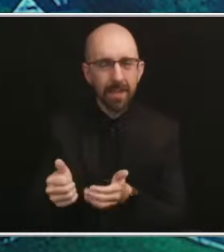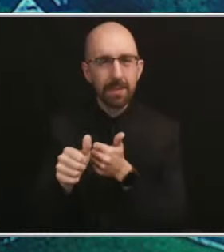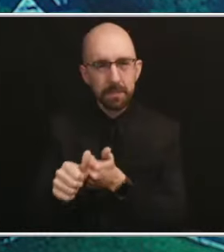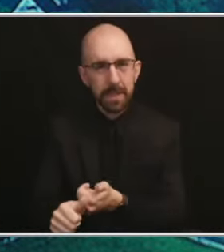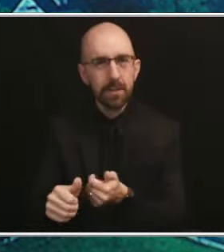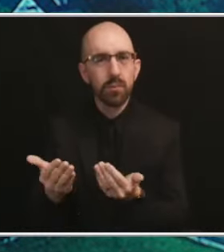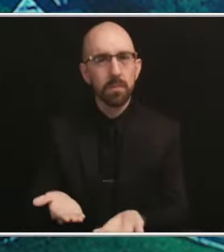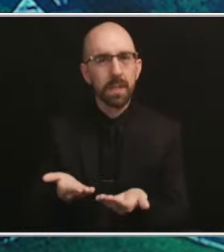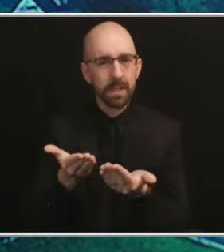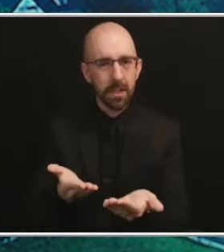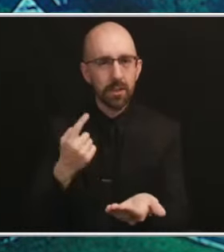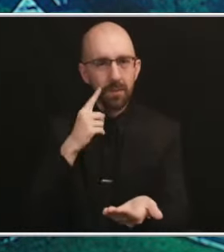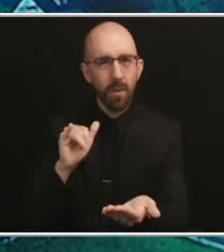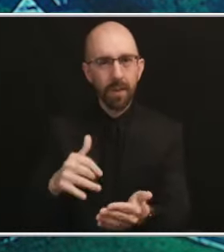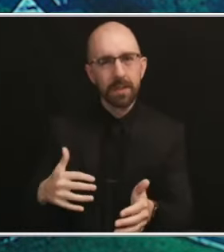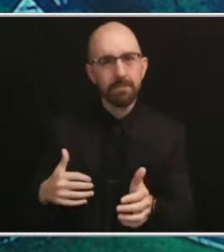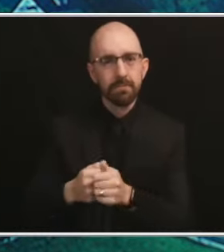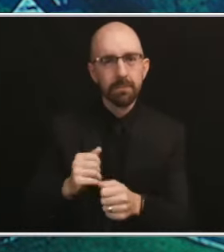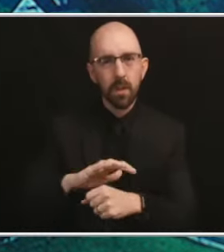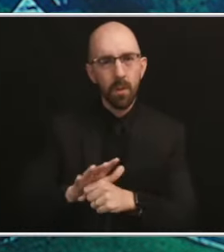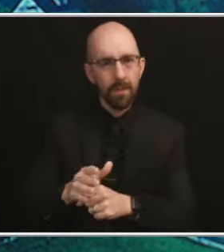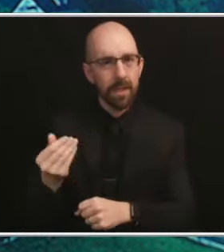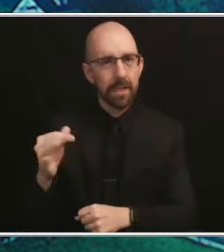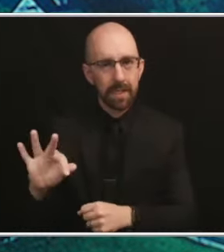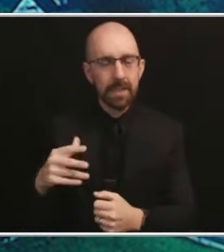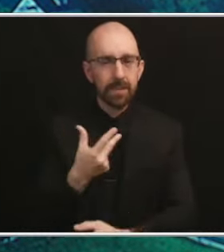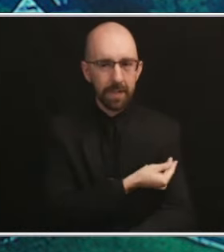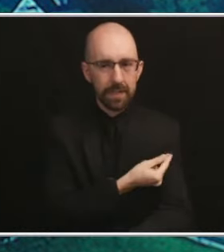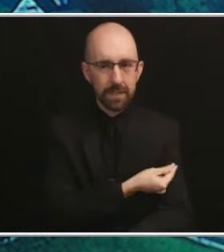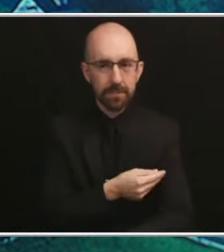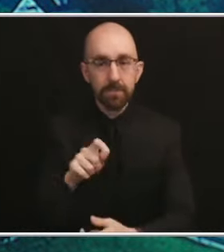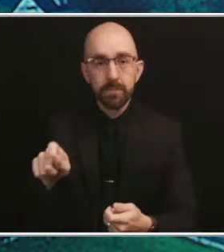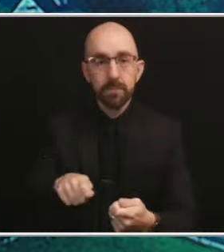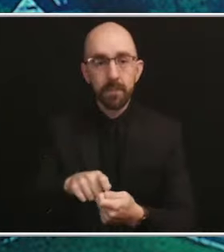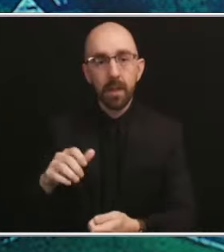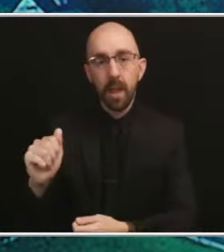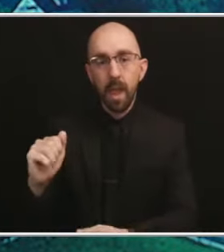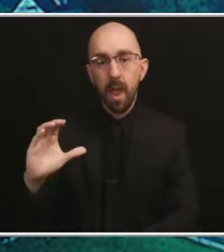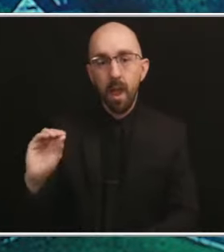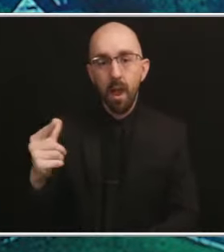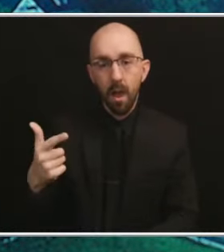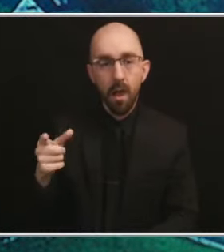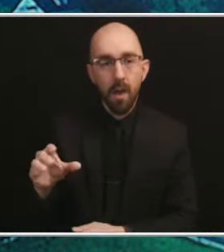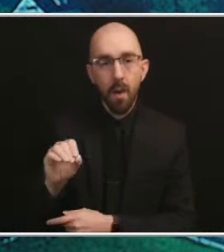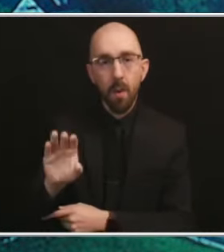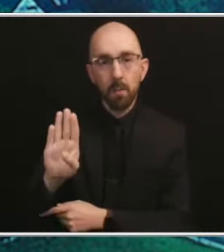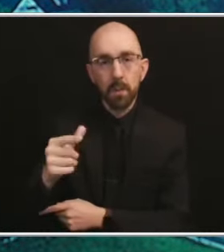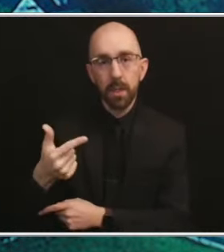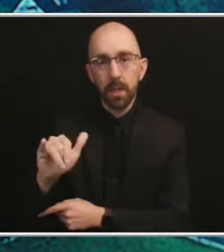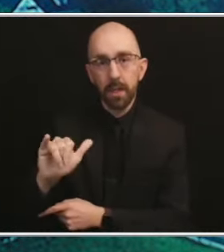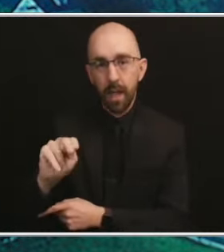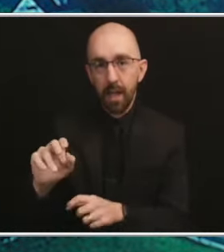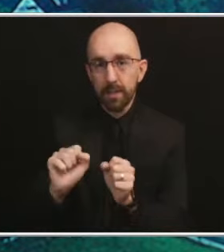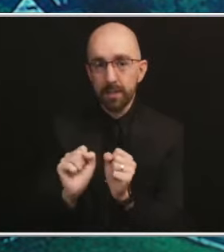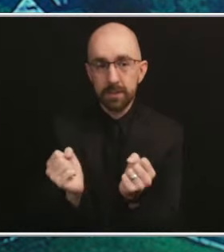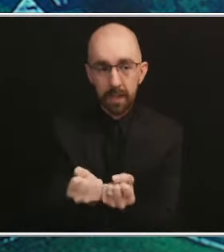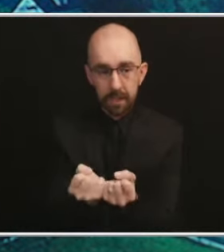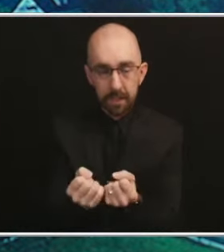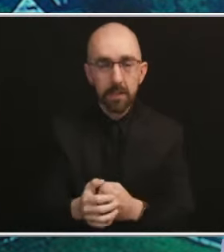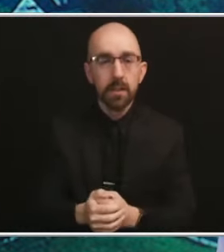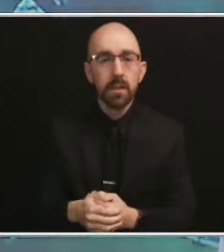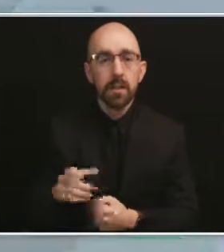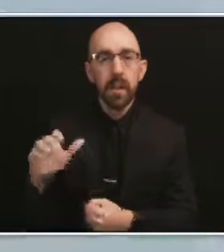for the updated COVID-19 vaccine. So particularly ACOG, which is the OB-GYN Society, AAFP, which is the